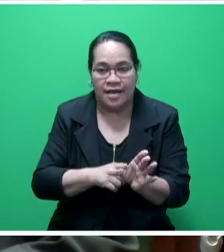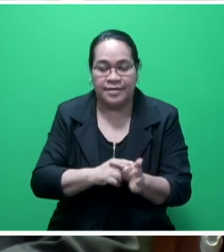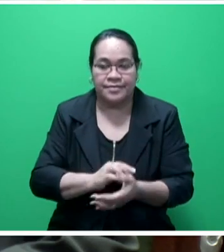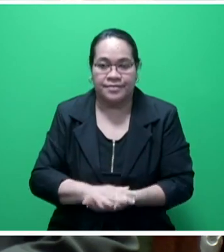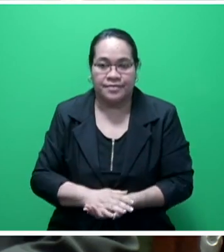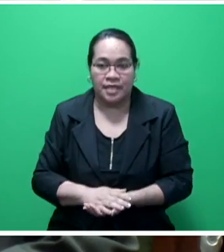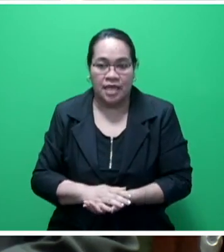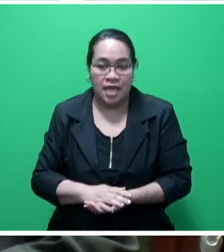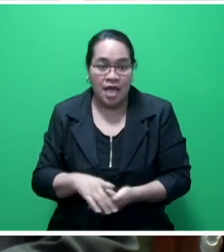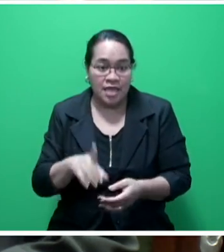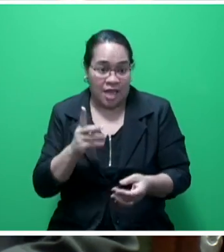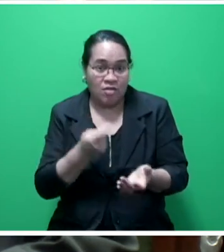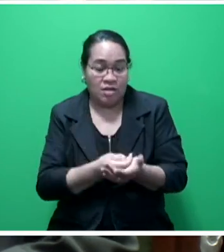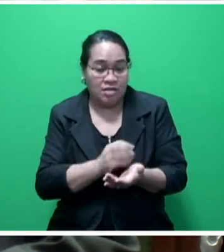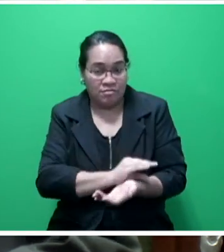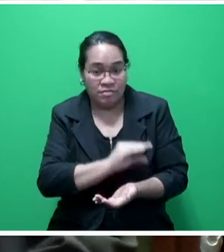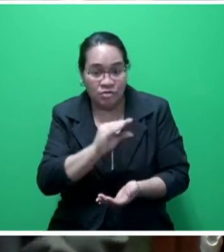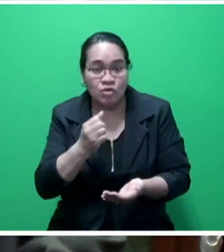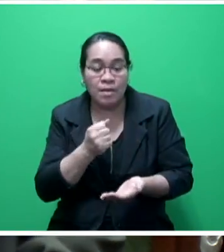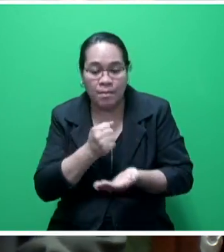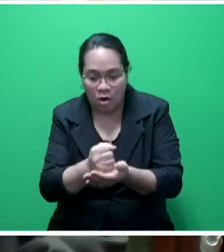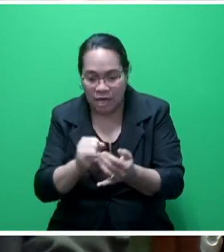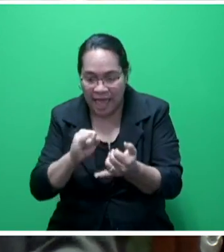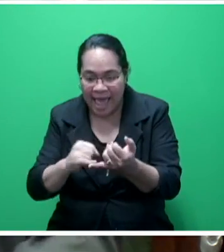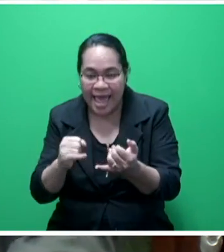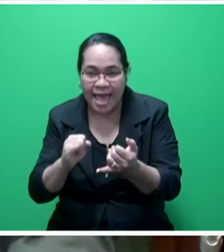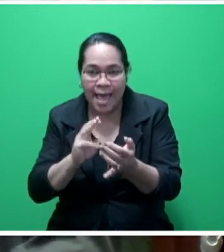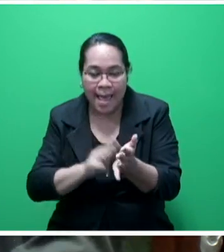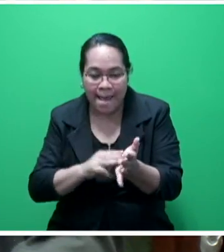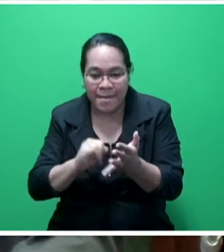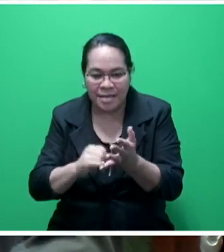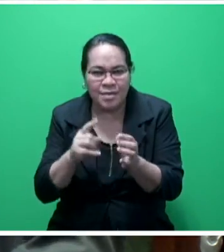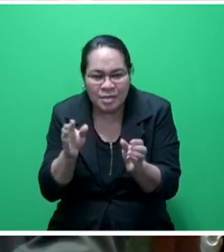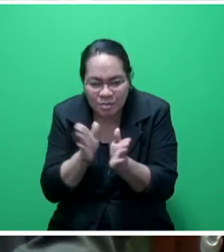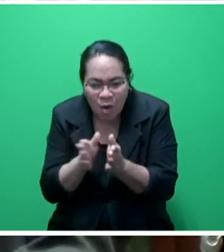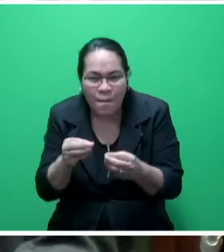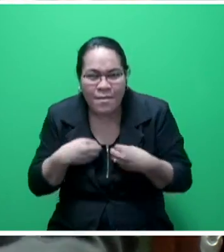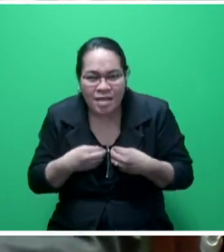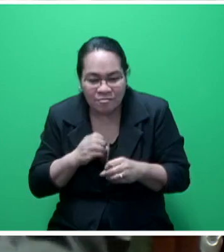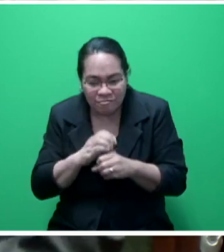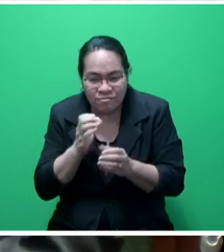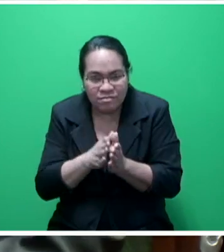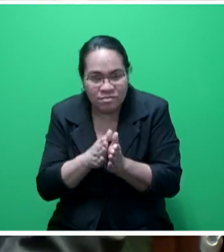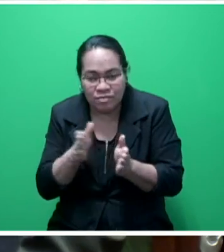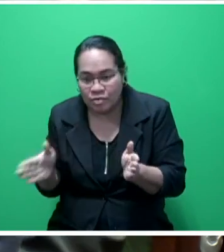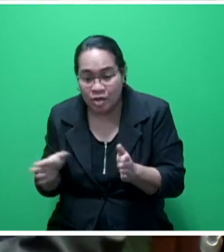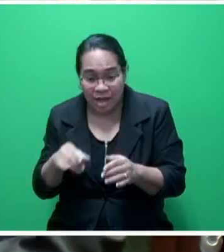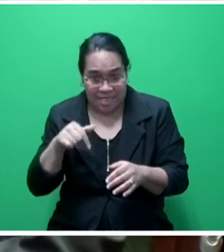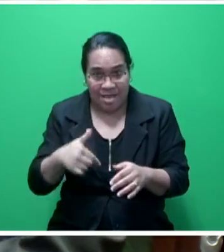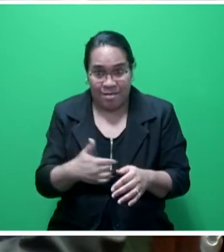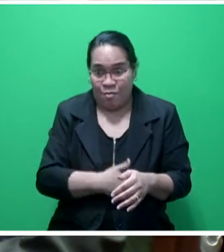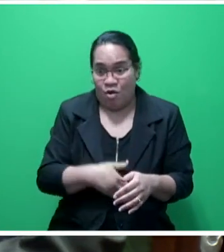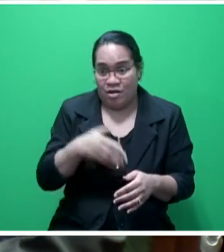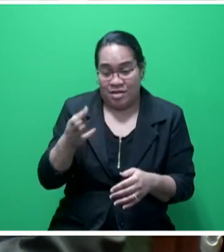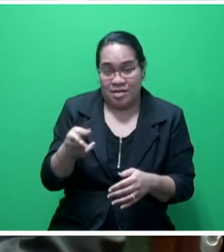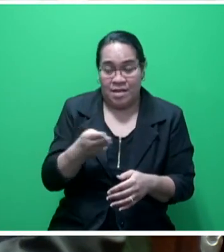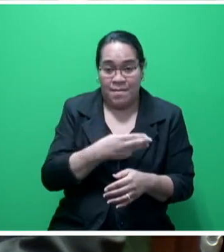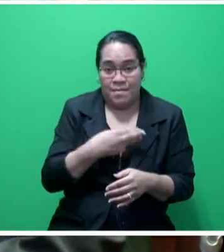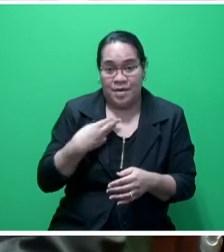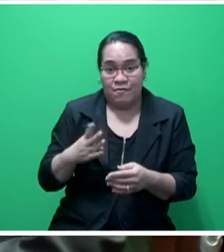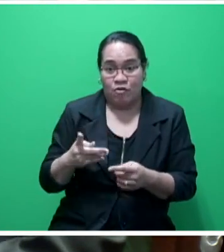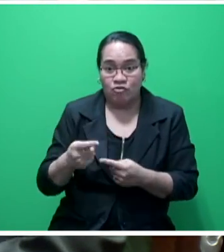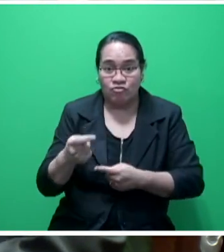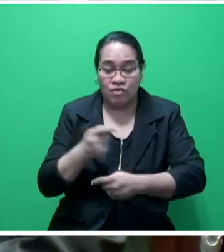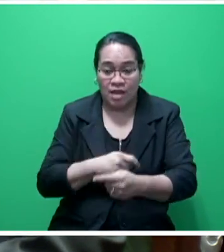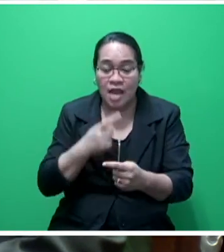The concessional funding to support MSMEs, the Honourable Minister for Commerce and Trade this morning had announced